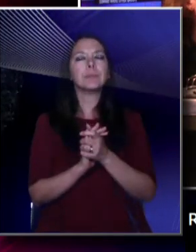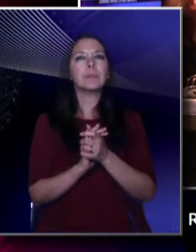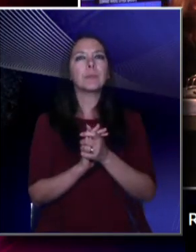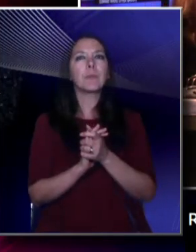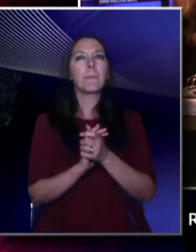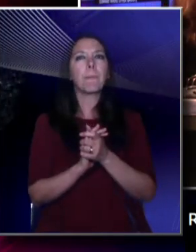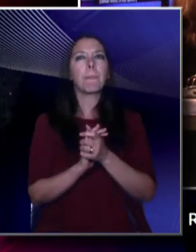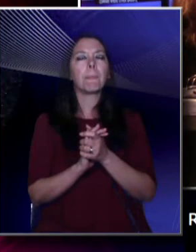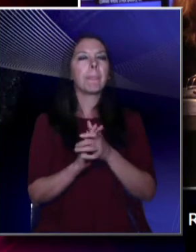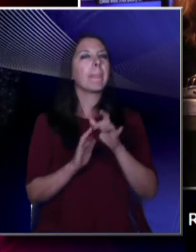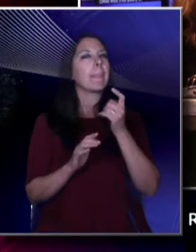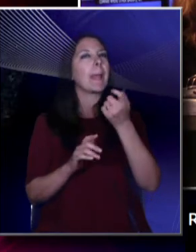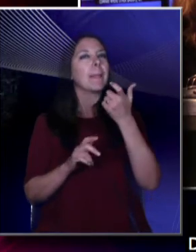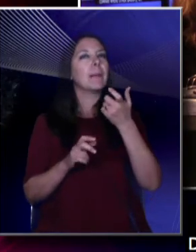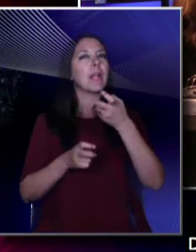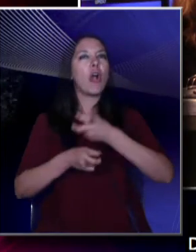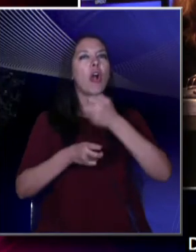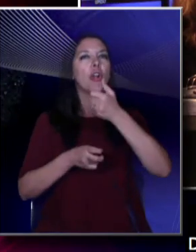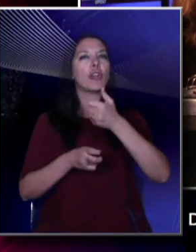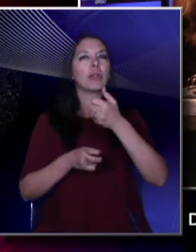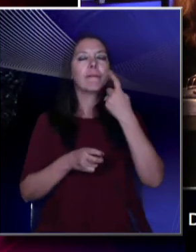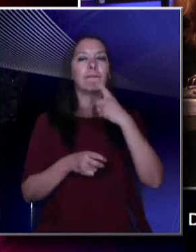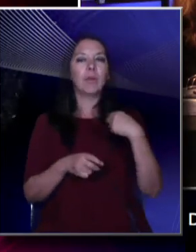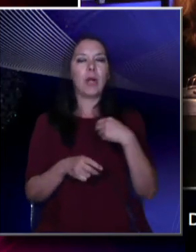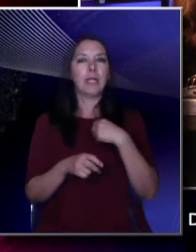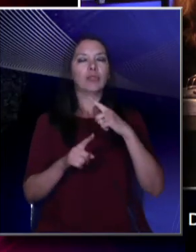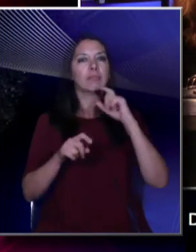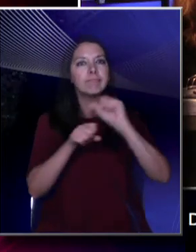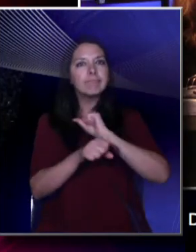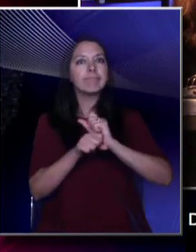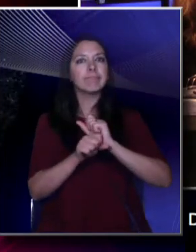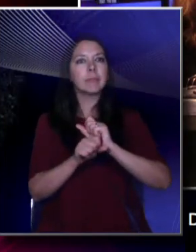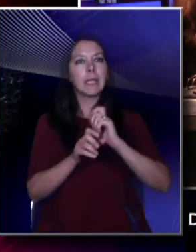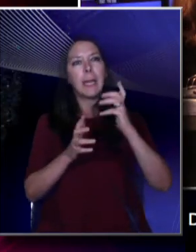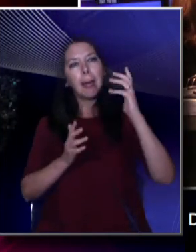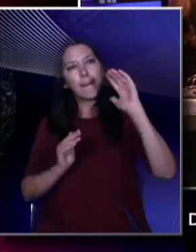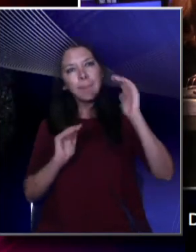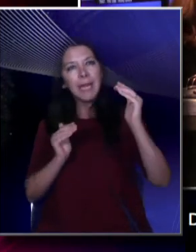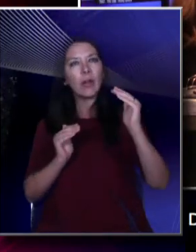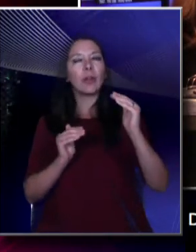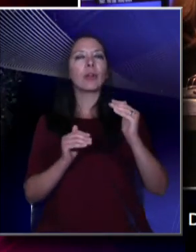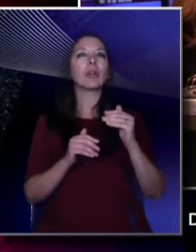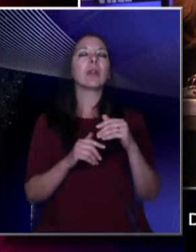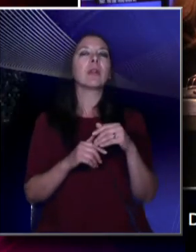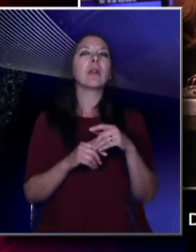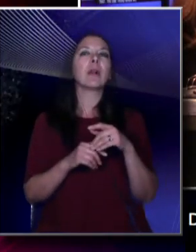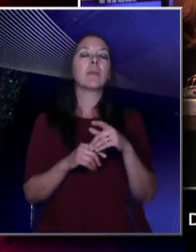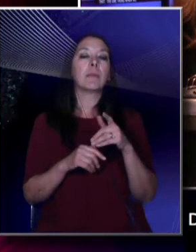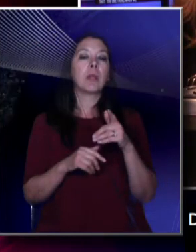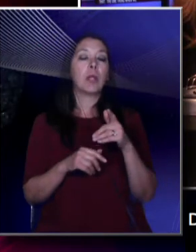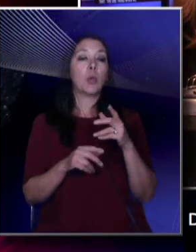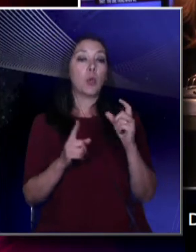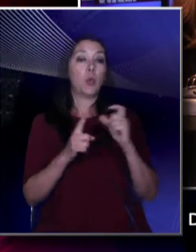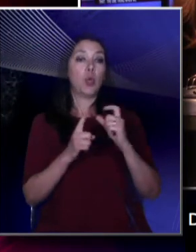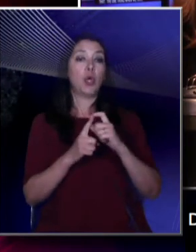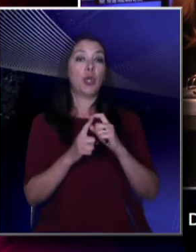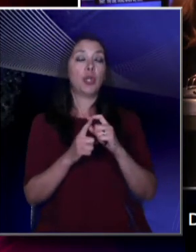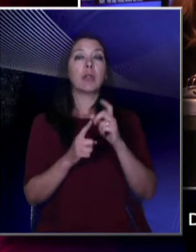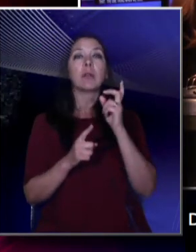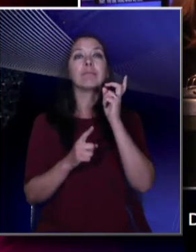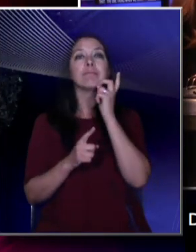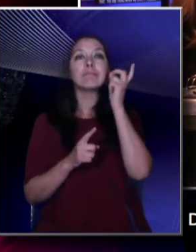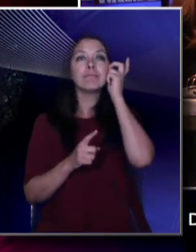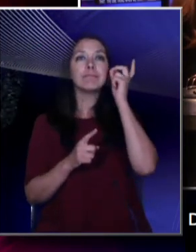we found it difficult to do that. The one thing when we call it residential